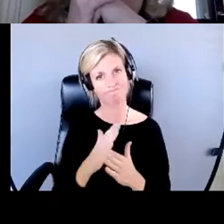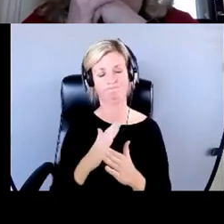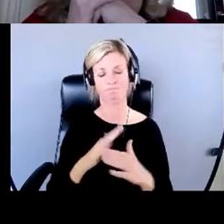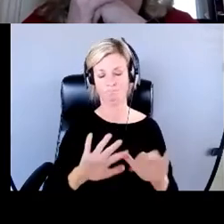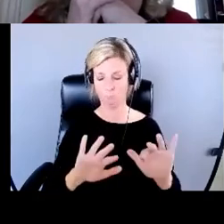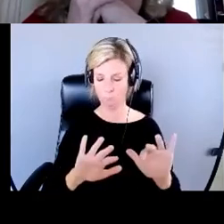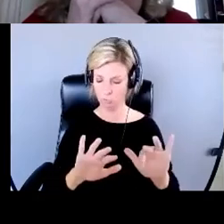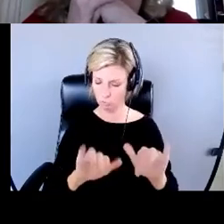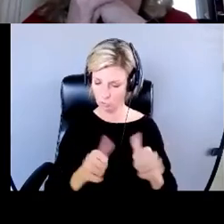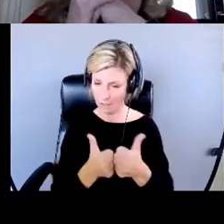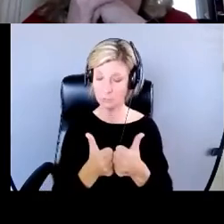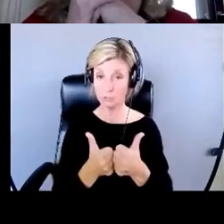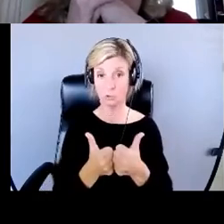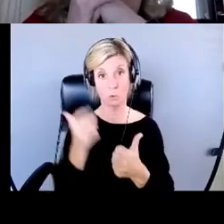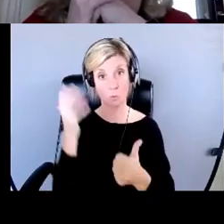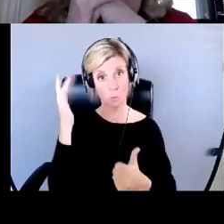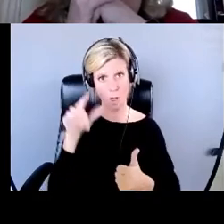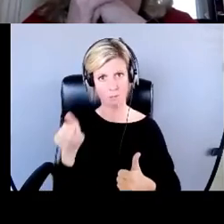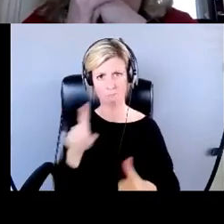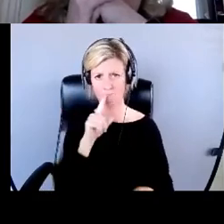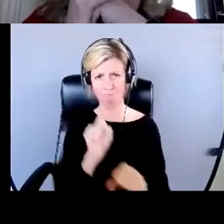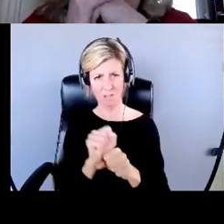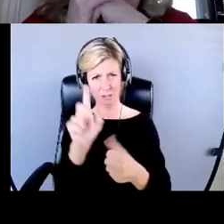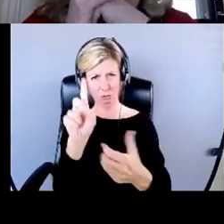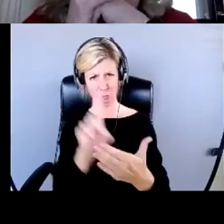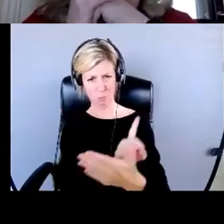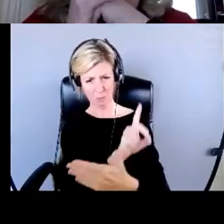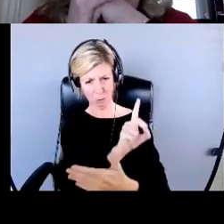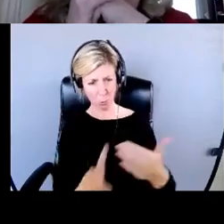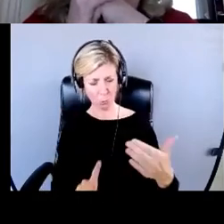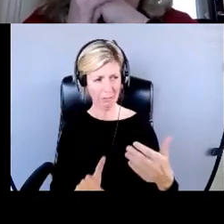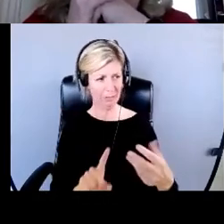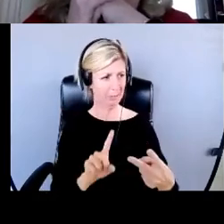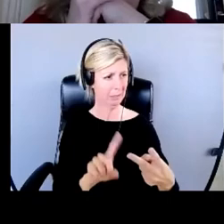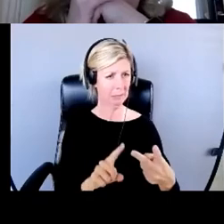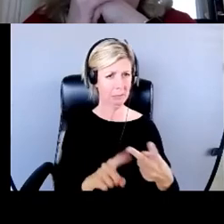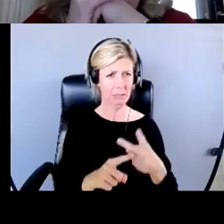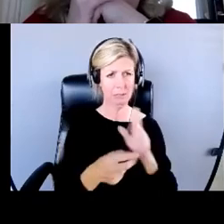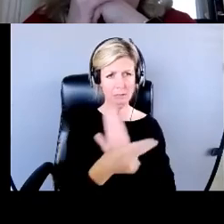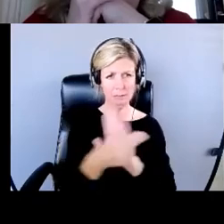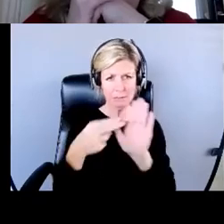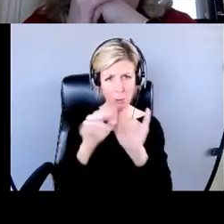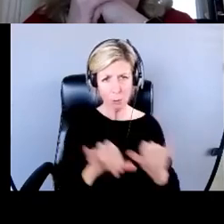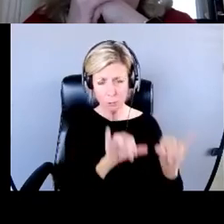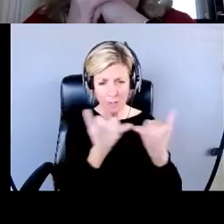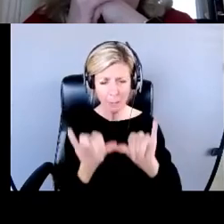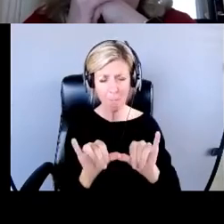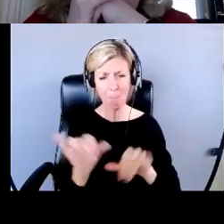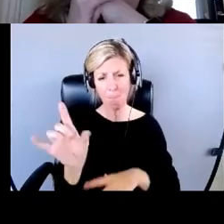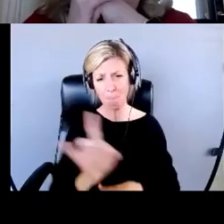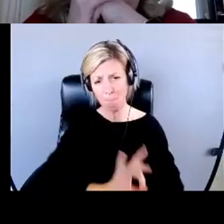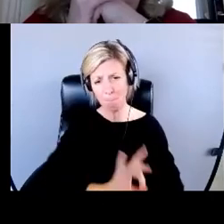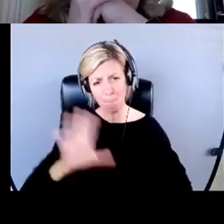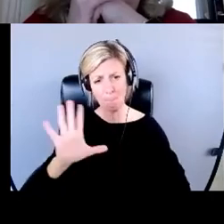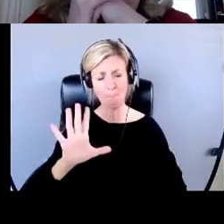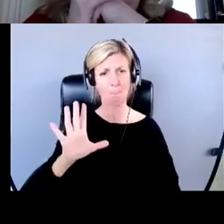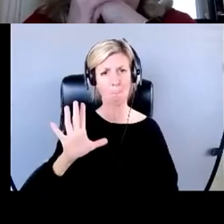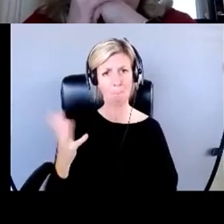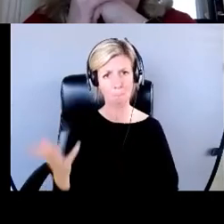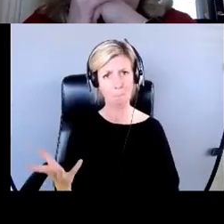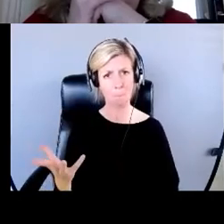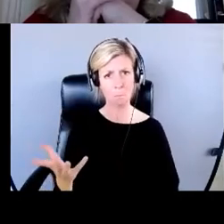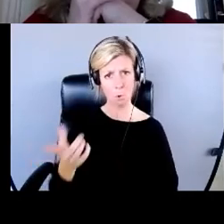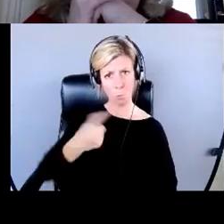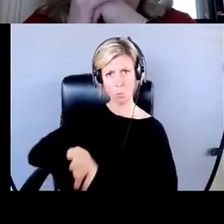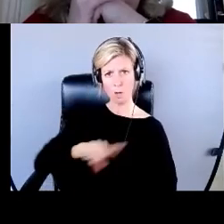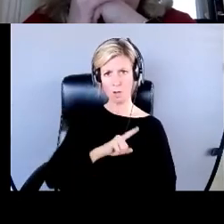it's discriminatory, it's stereotypes, it's very much all of us looking and dealing with it and wishing